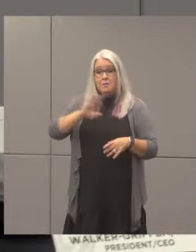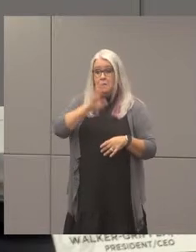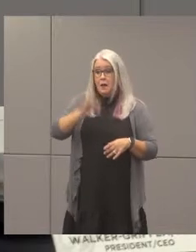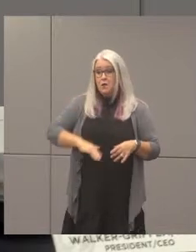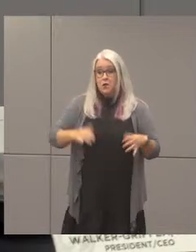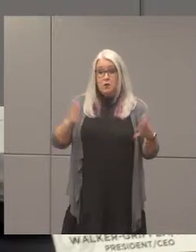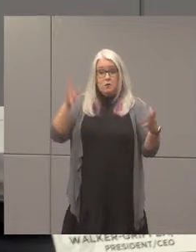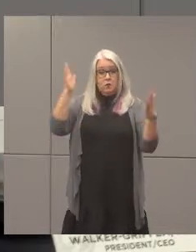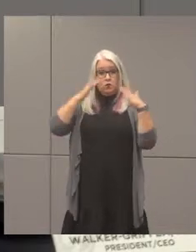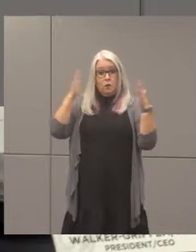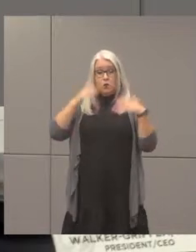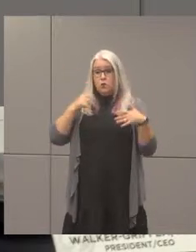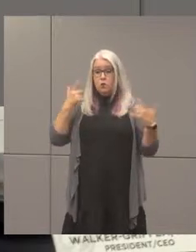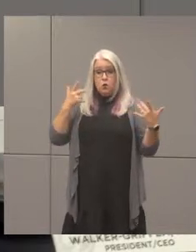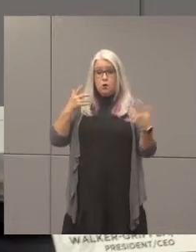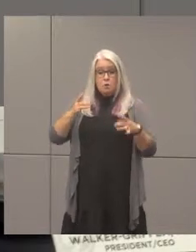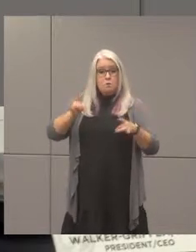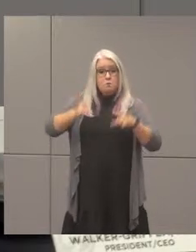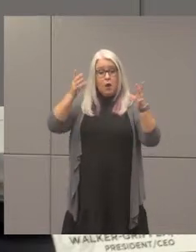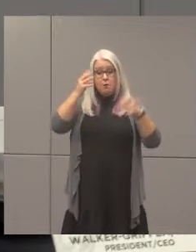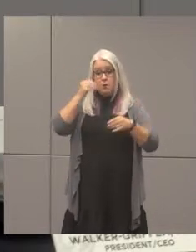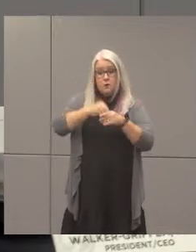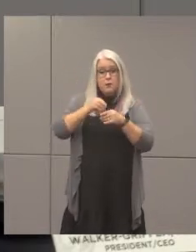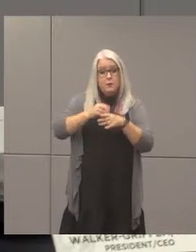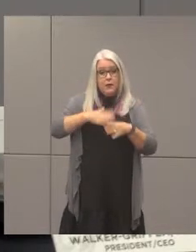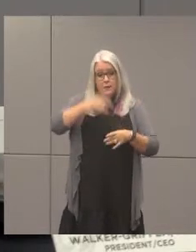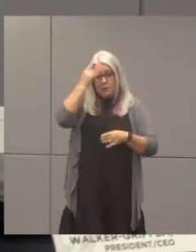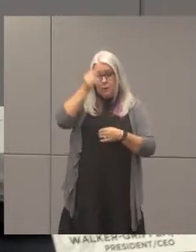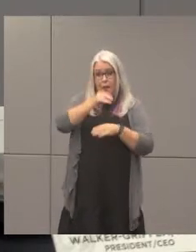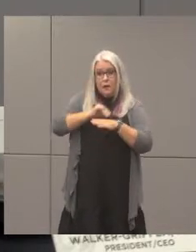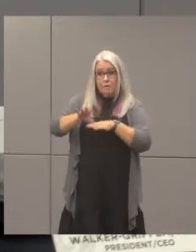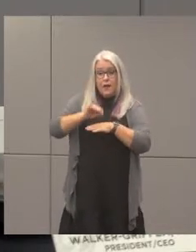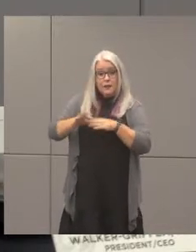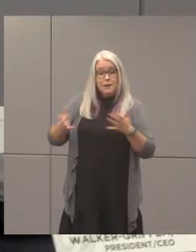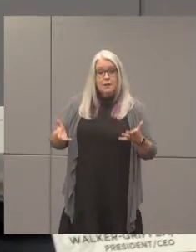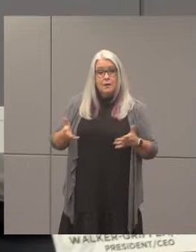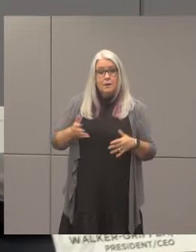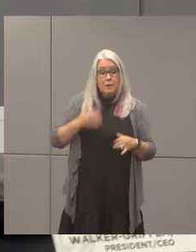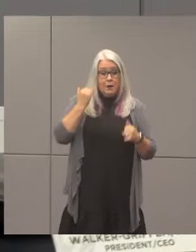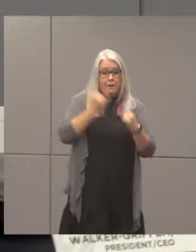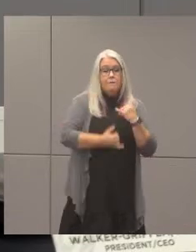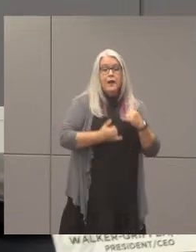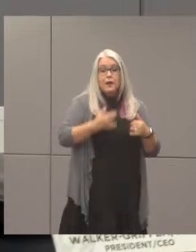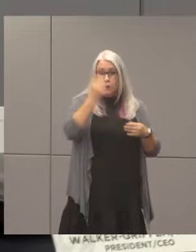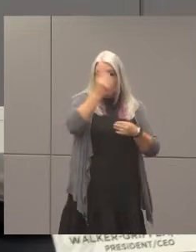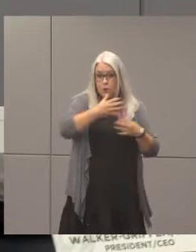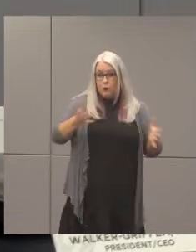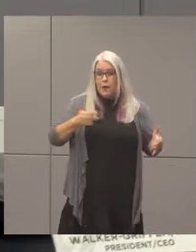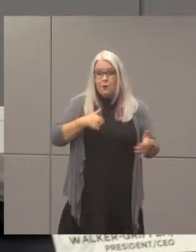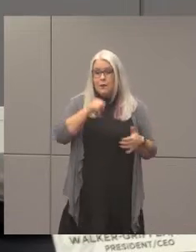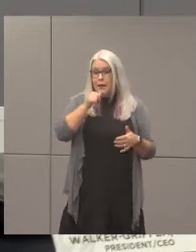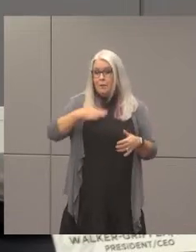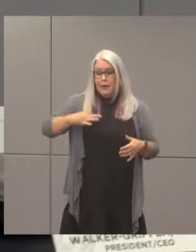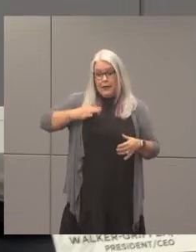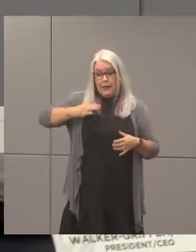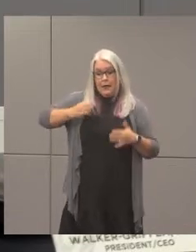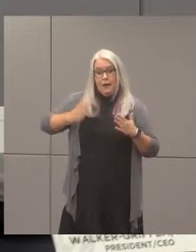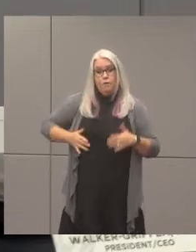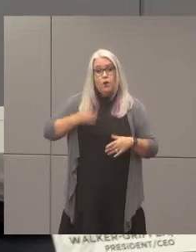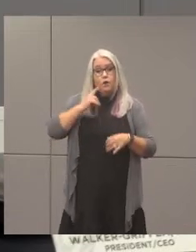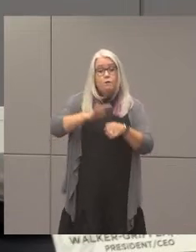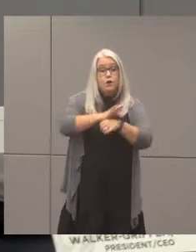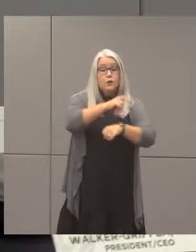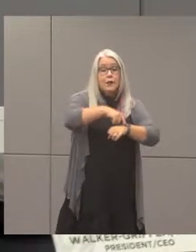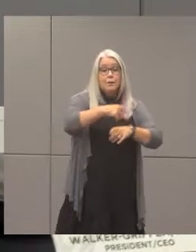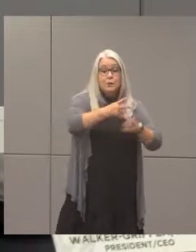significant controversy based on our advice. My final qualification is that I will not be a candidate for the full-time position. If I was offered the